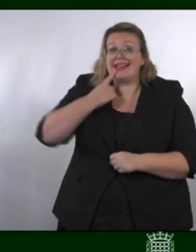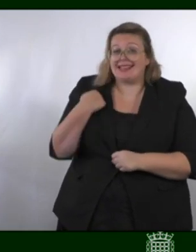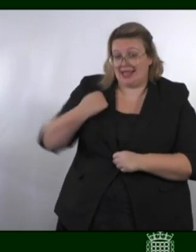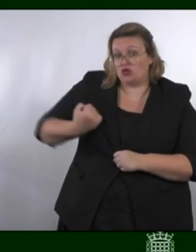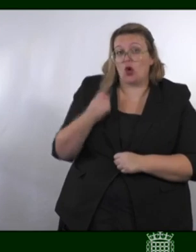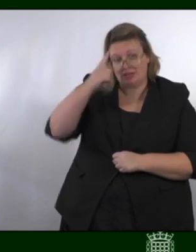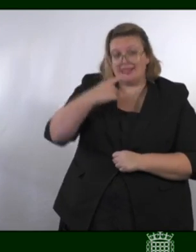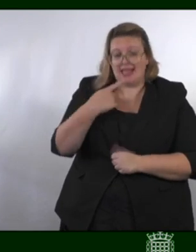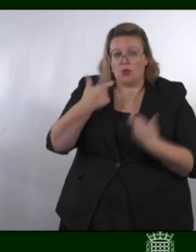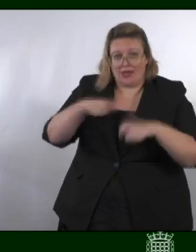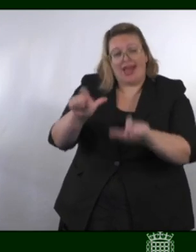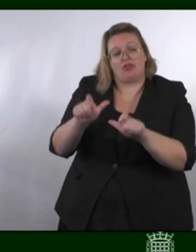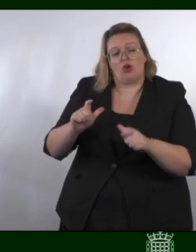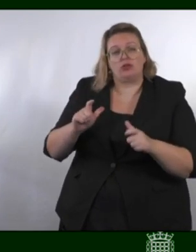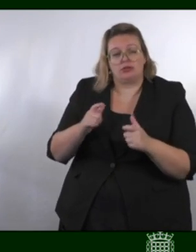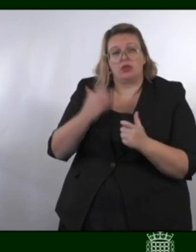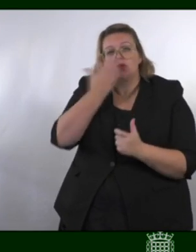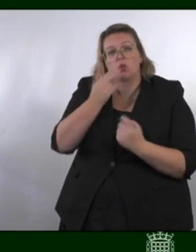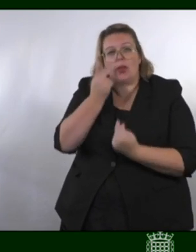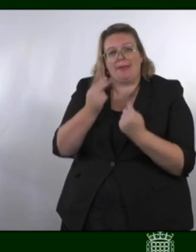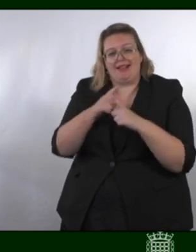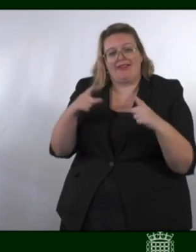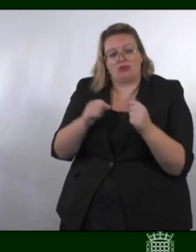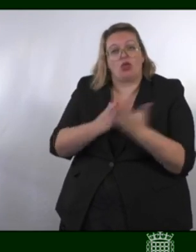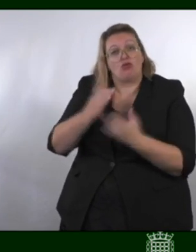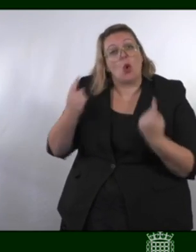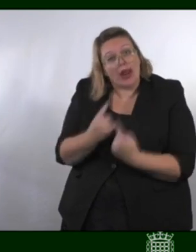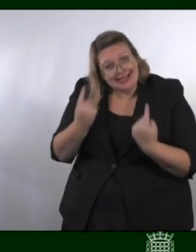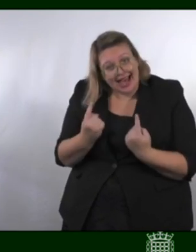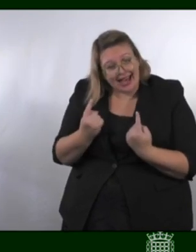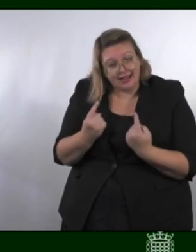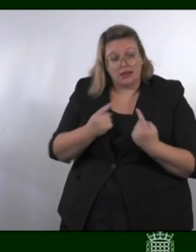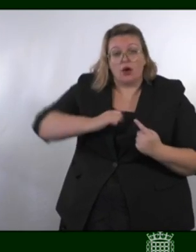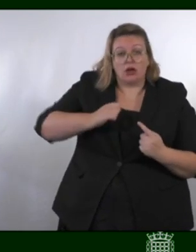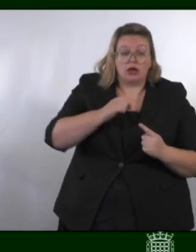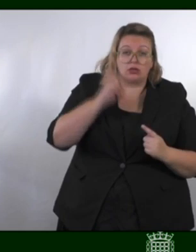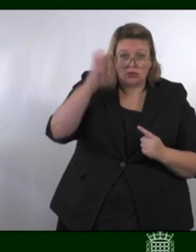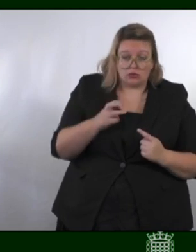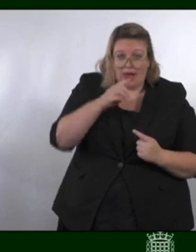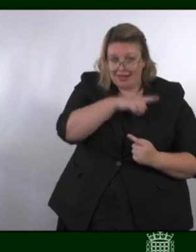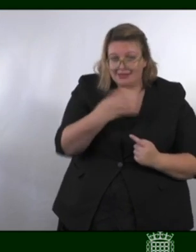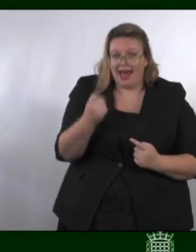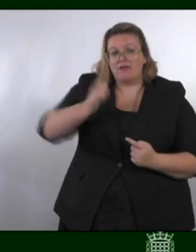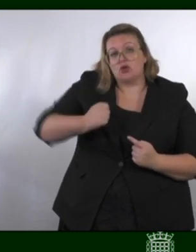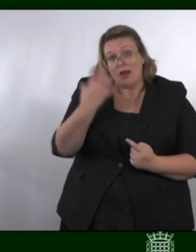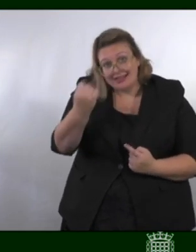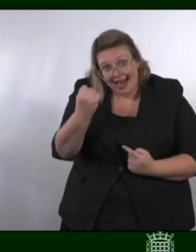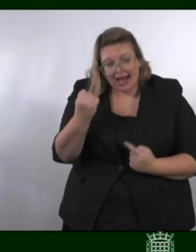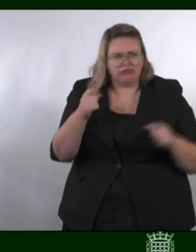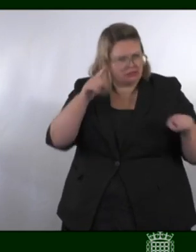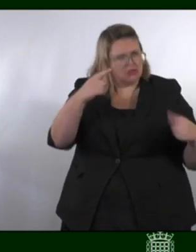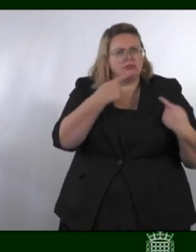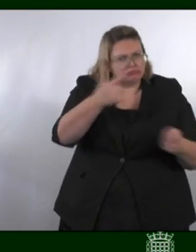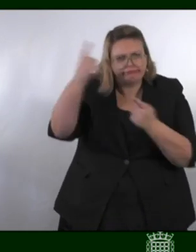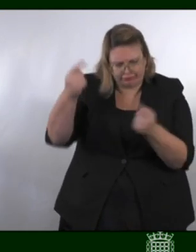to do the same. So, Mr. Speaker, can the Prime Minister confirm that he is indeed aware of these announcements? And if so, when does he plan to do the right